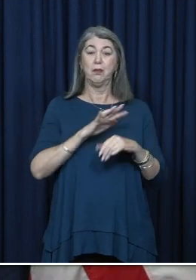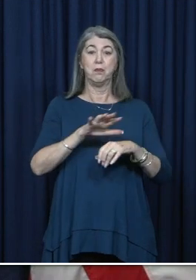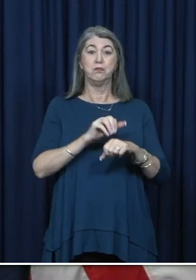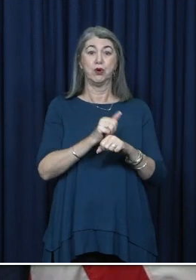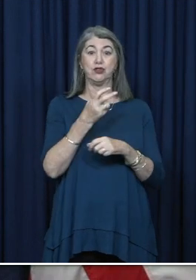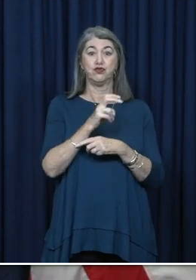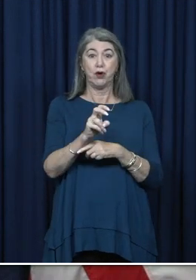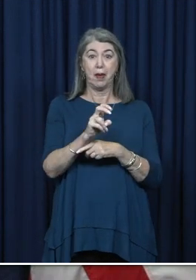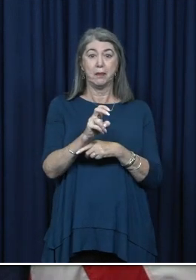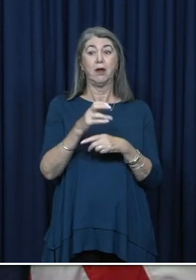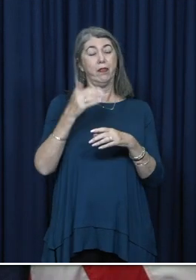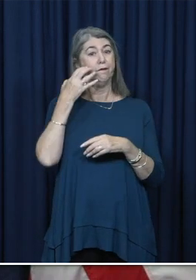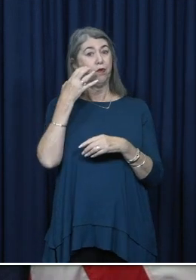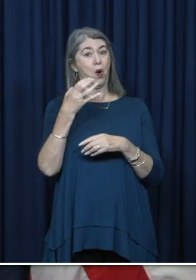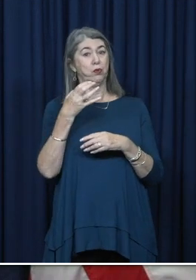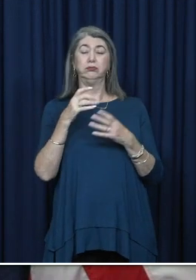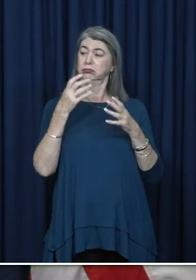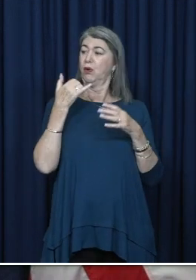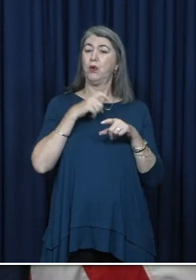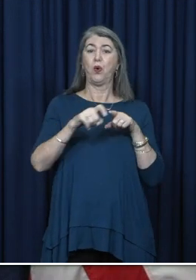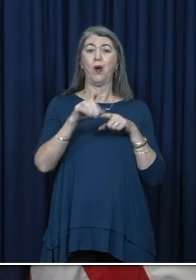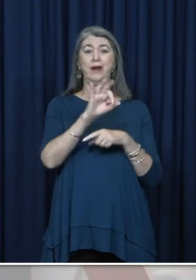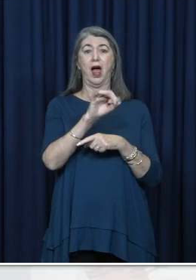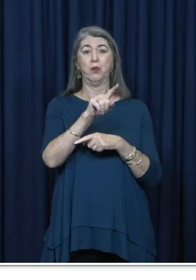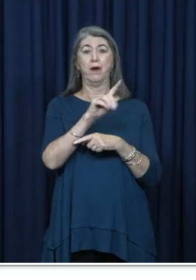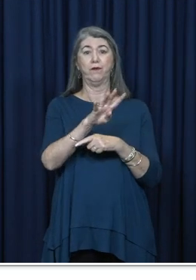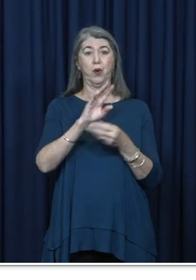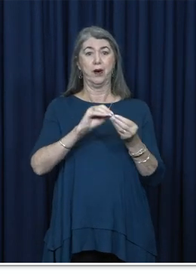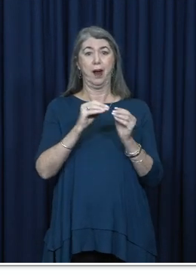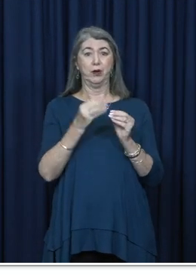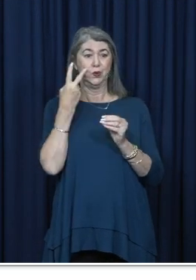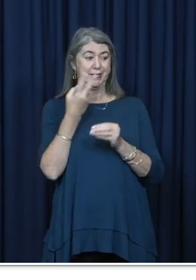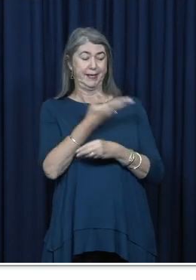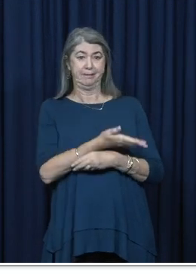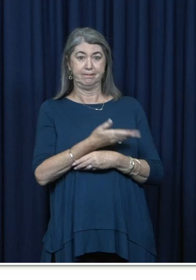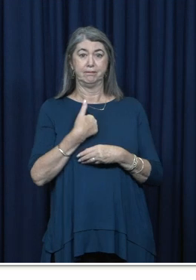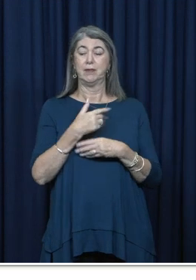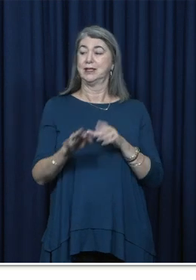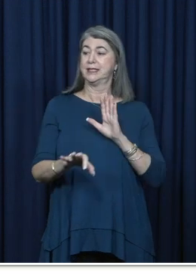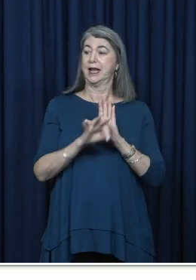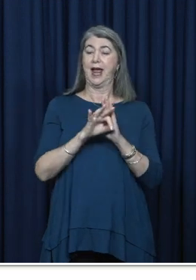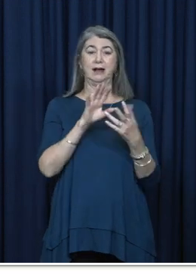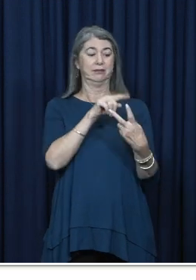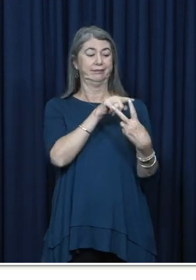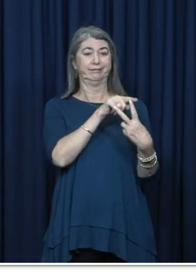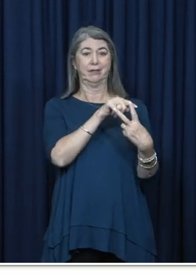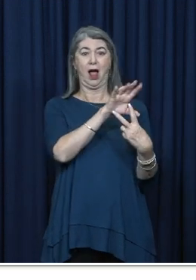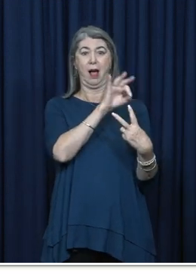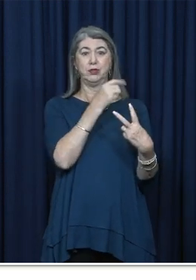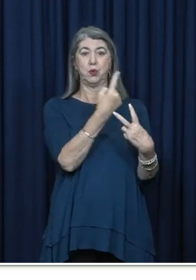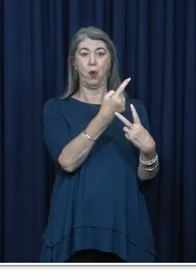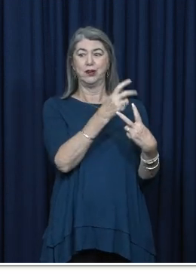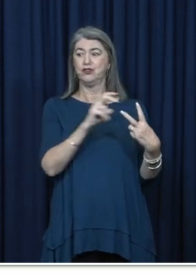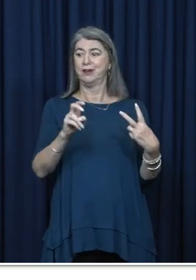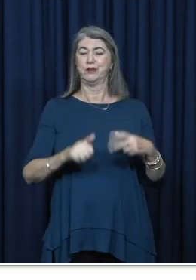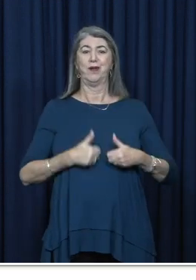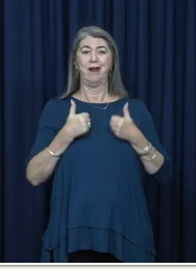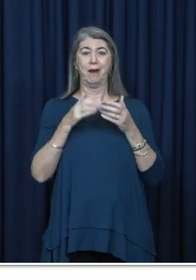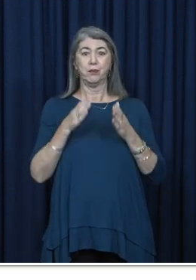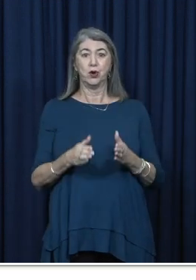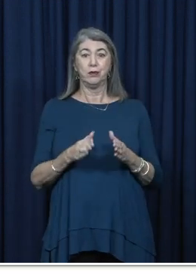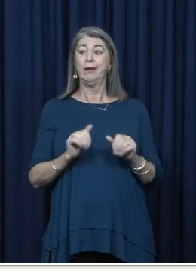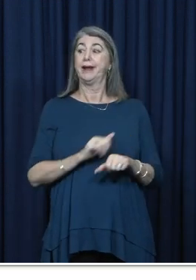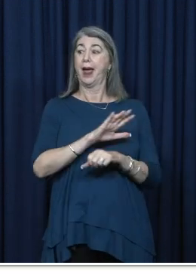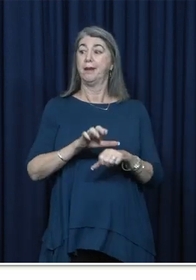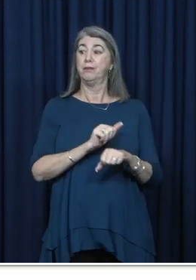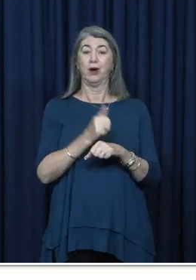trips over the phone, simply call the 914 number you see on the screen and select option 1, and you'll be transferred to a live agent. You can book your